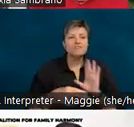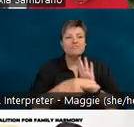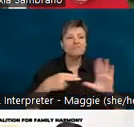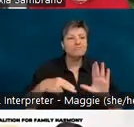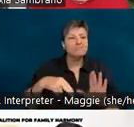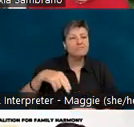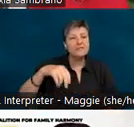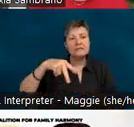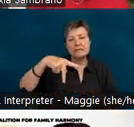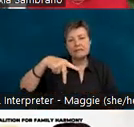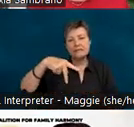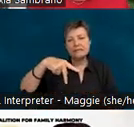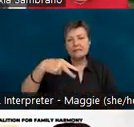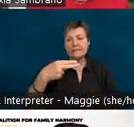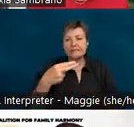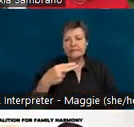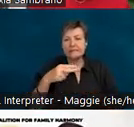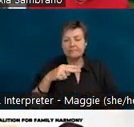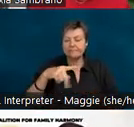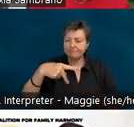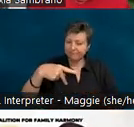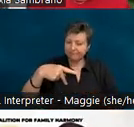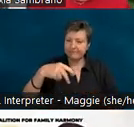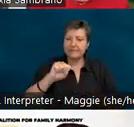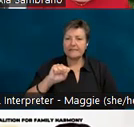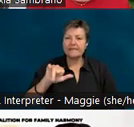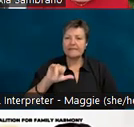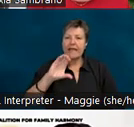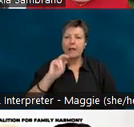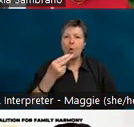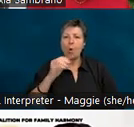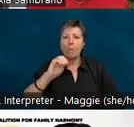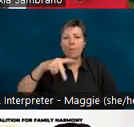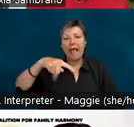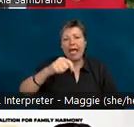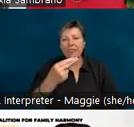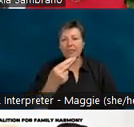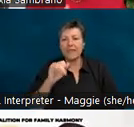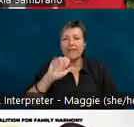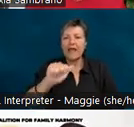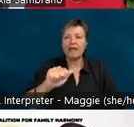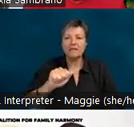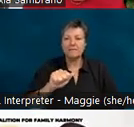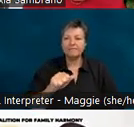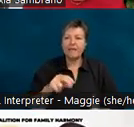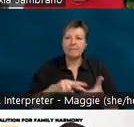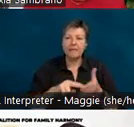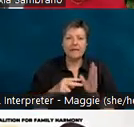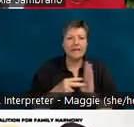So it was essentially just a term to describe individuals whose gender identity didn't align with the sex that they were assigned at